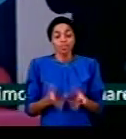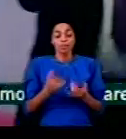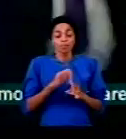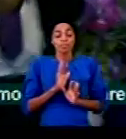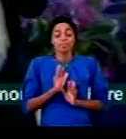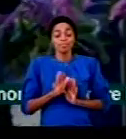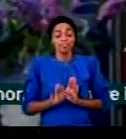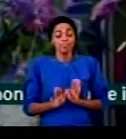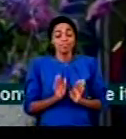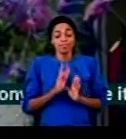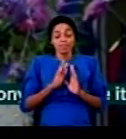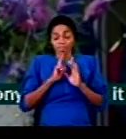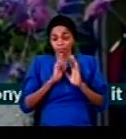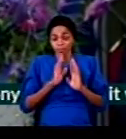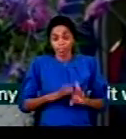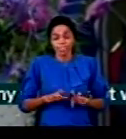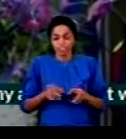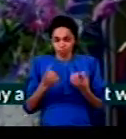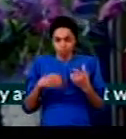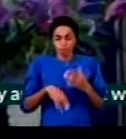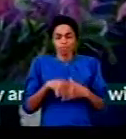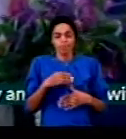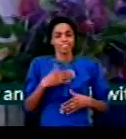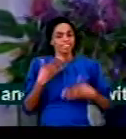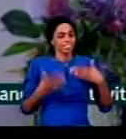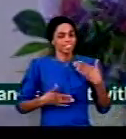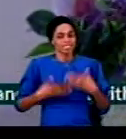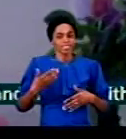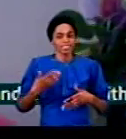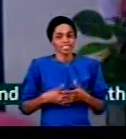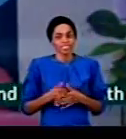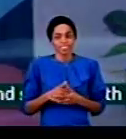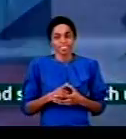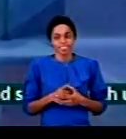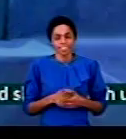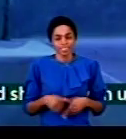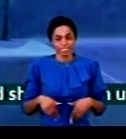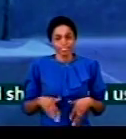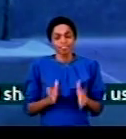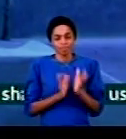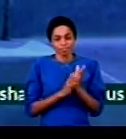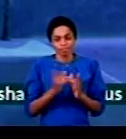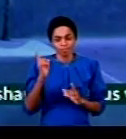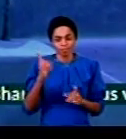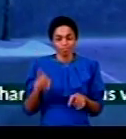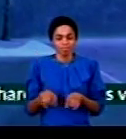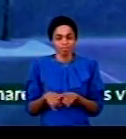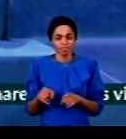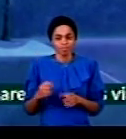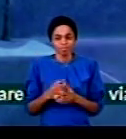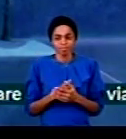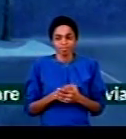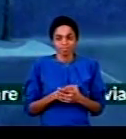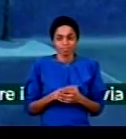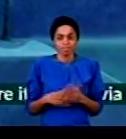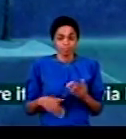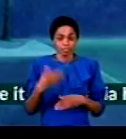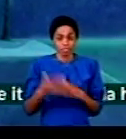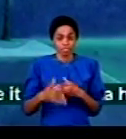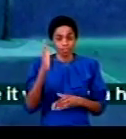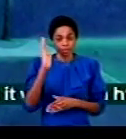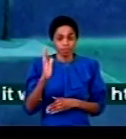Okay, next testimony, please. Somebody is standing there already. Praise the Lord. Praise Master